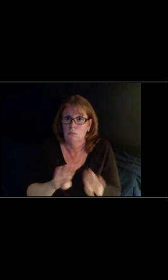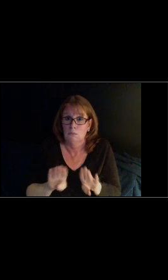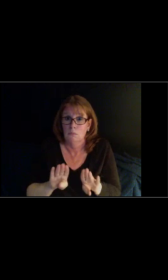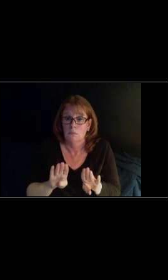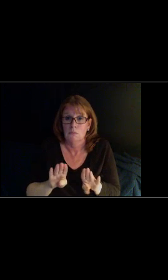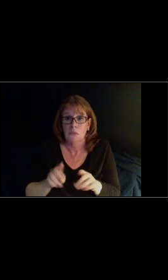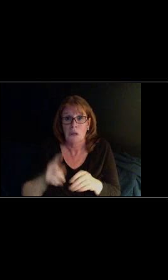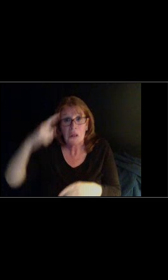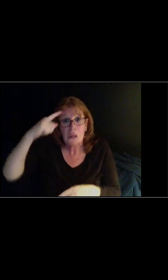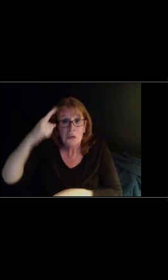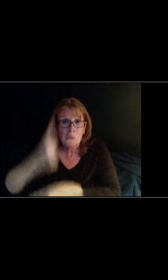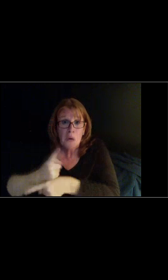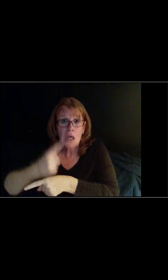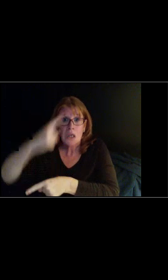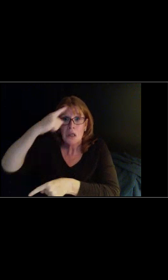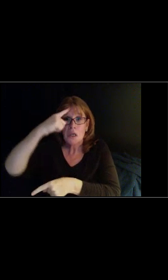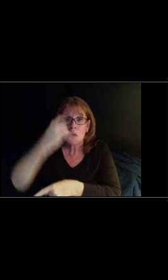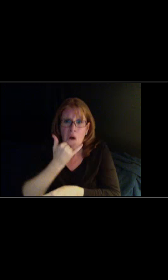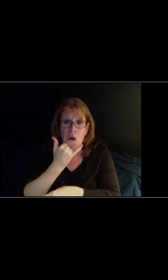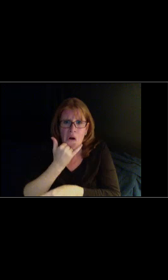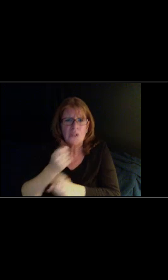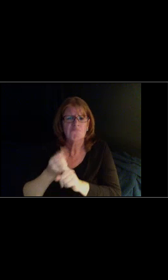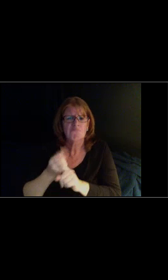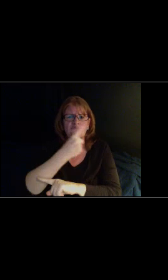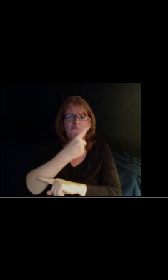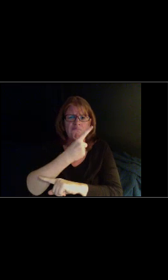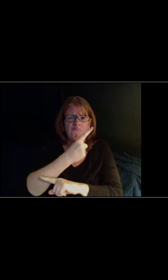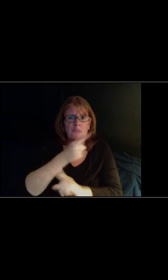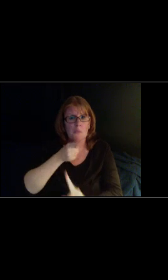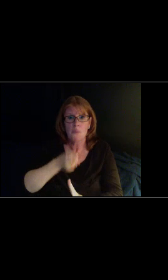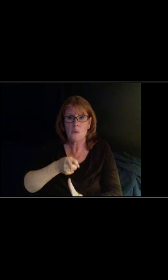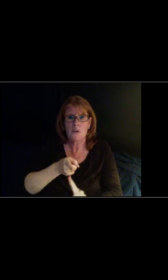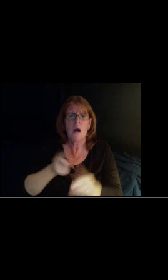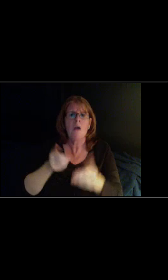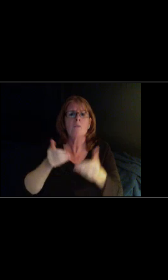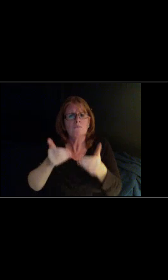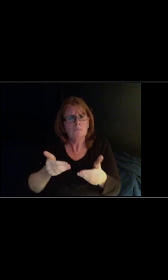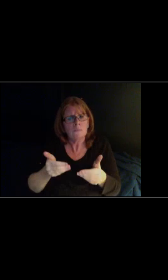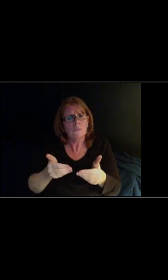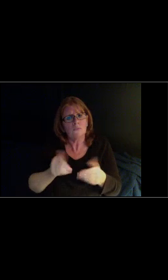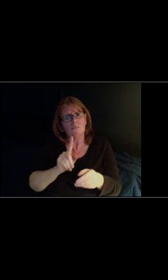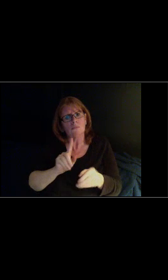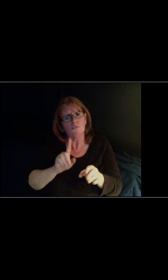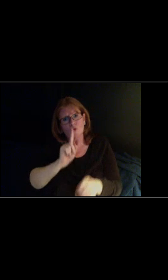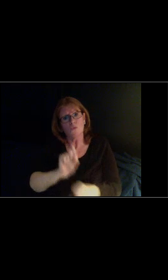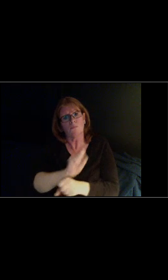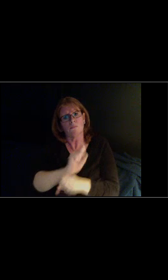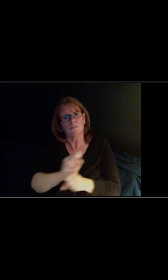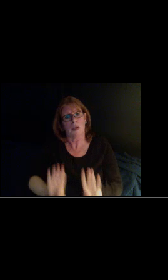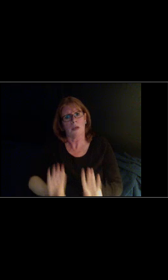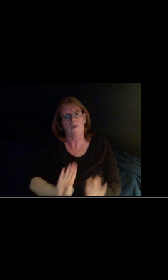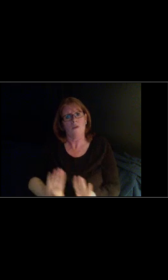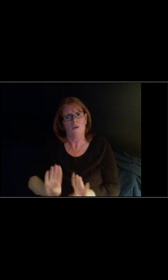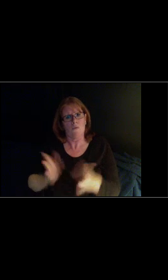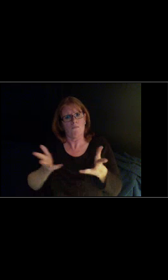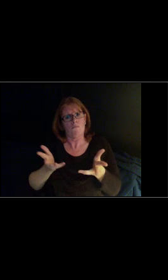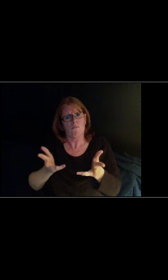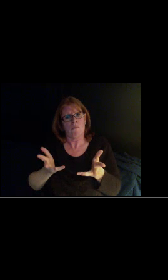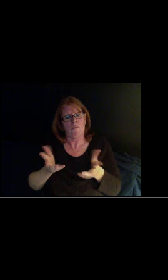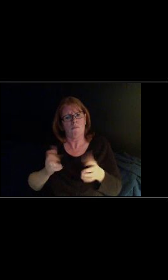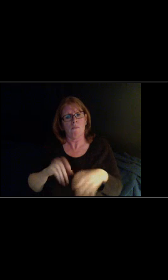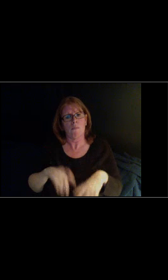descriptive ethics, which is what people actually do. It isn't necessarily about right or wrong. It is about what